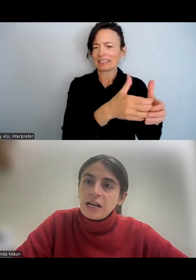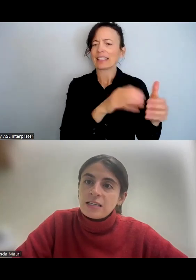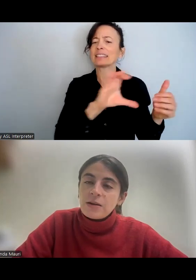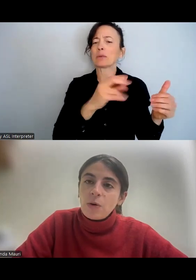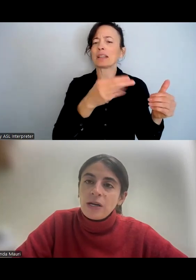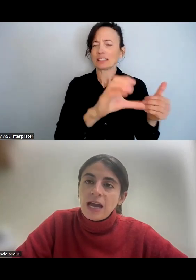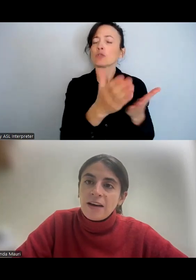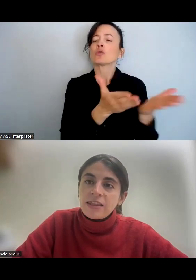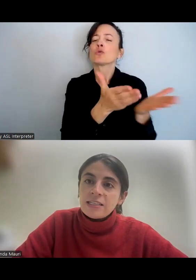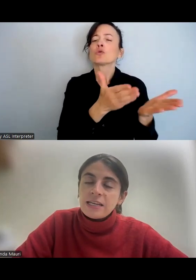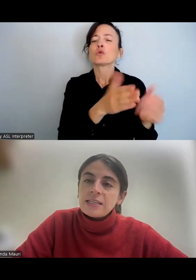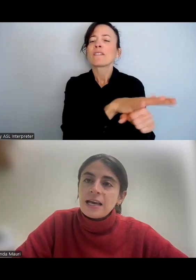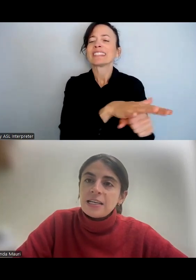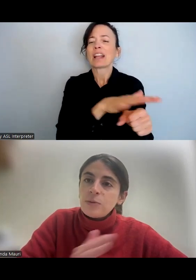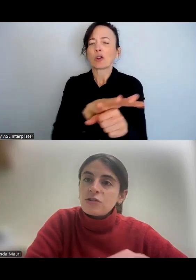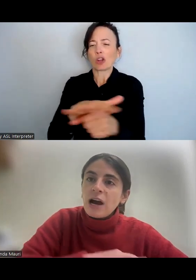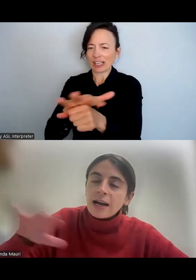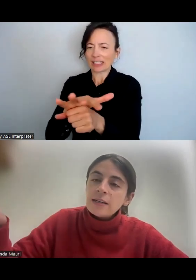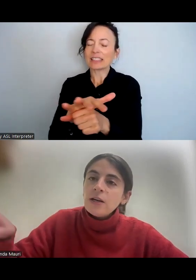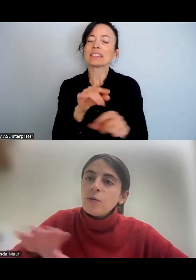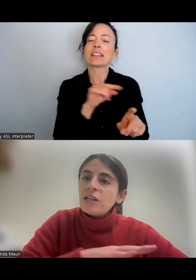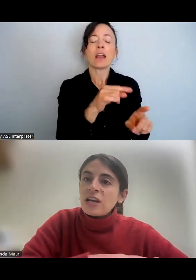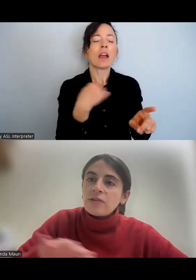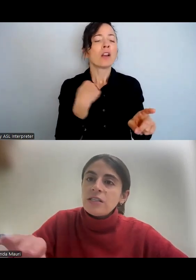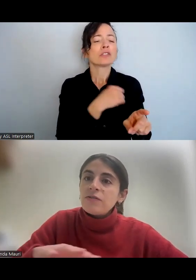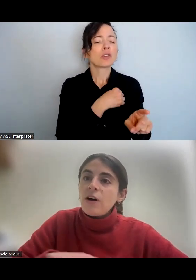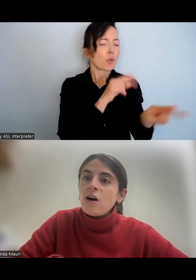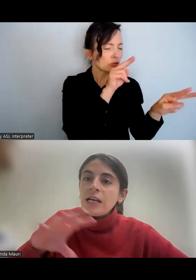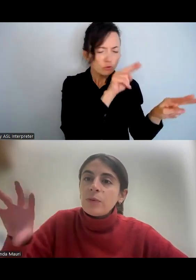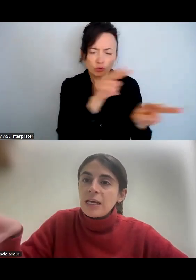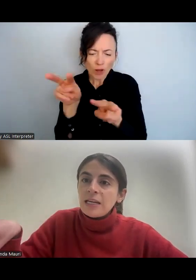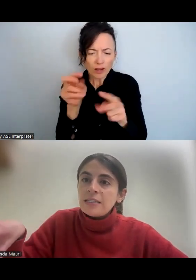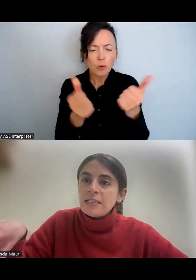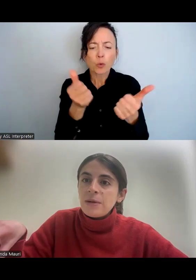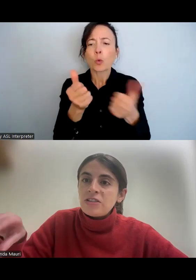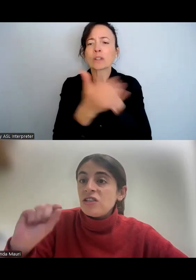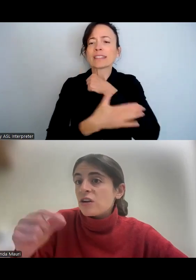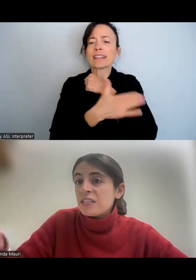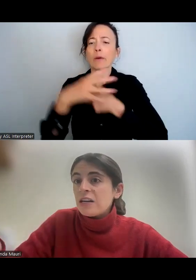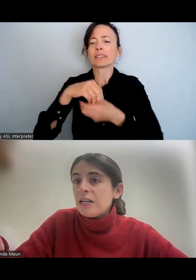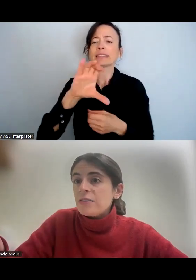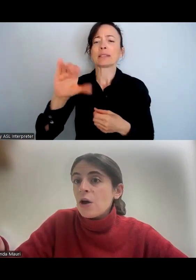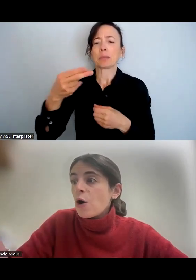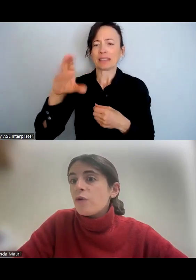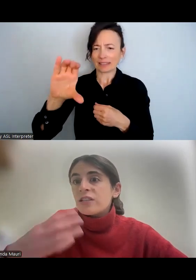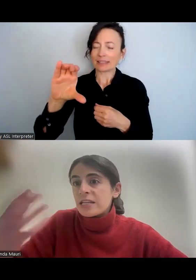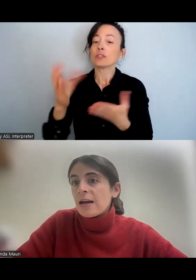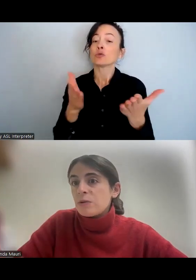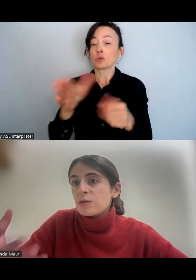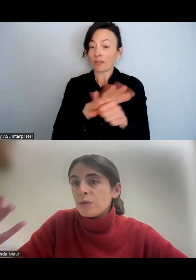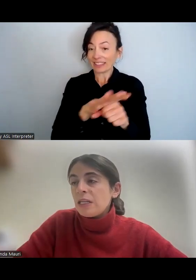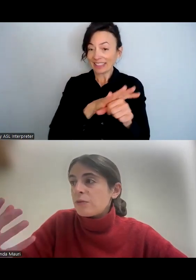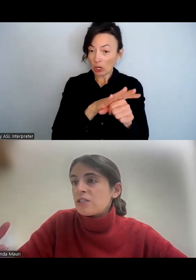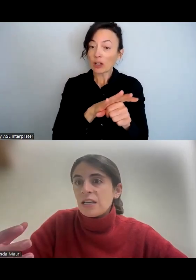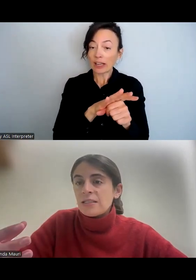service areas. And what we have in this data set is we track which counties fall within CCBHC service areas over time.